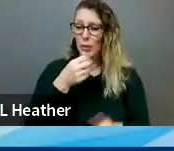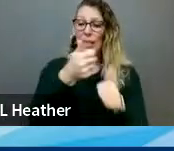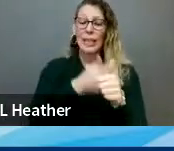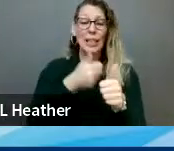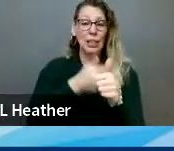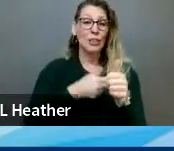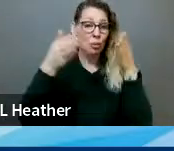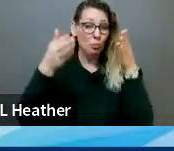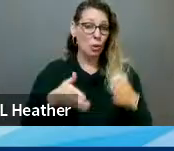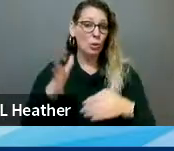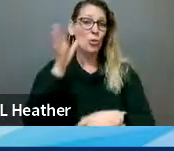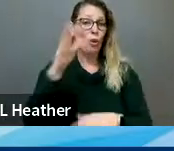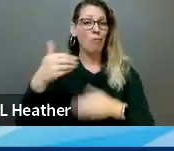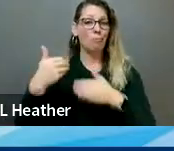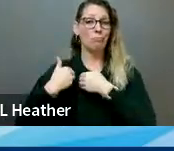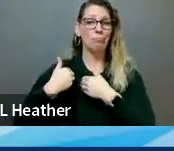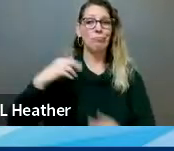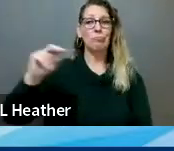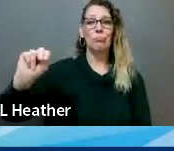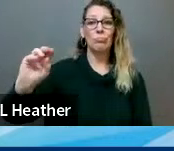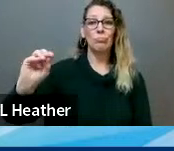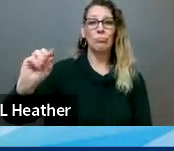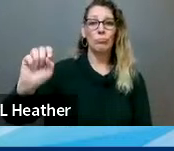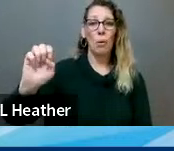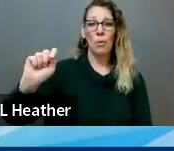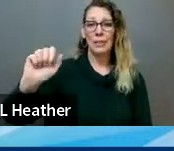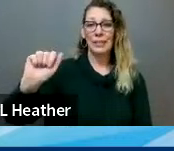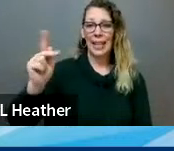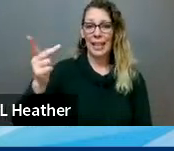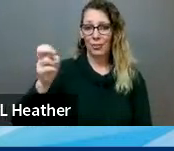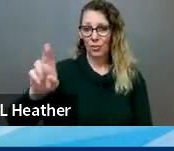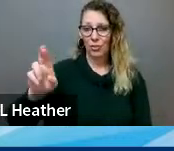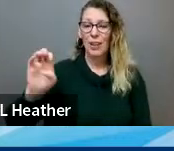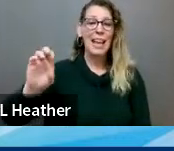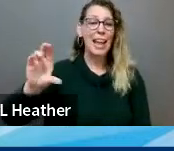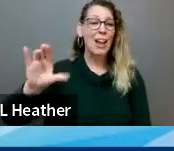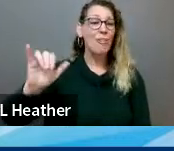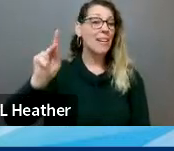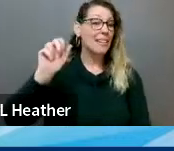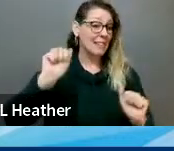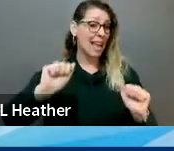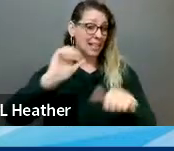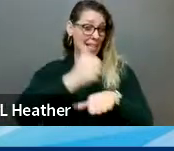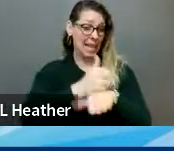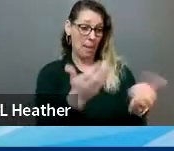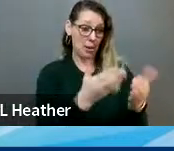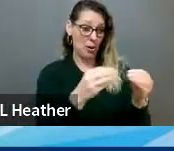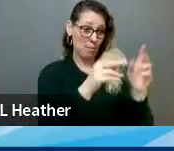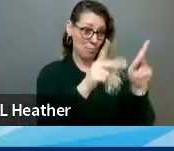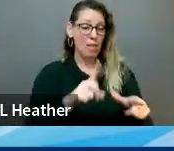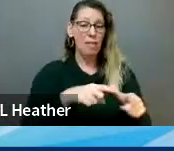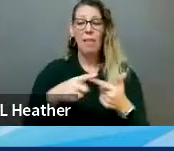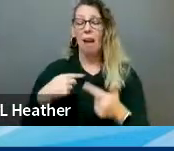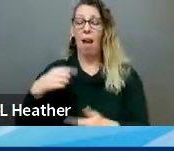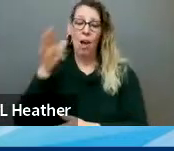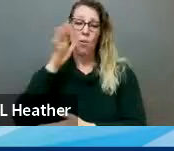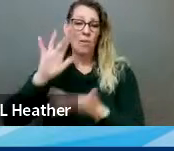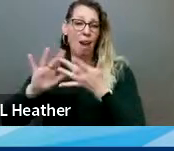taker. And so Eric, if you can help folks get set up here, and I'll get folks set up online.